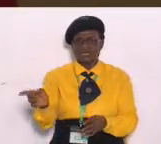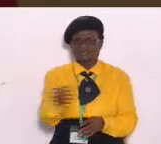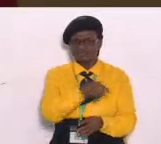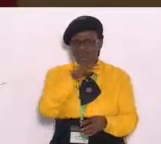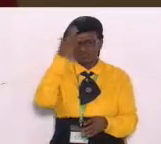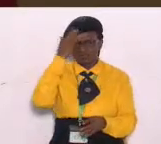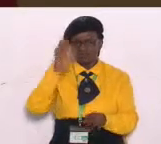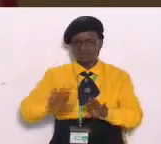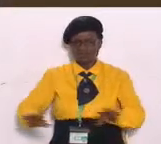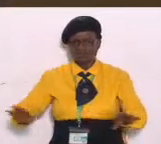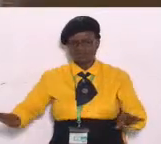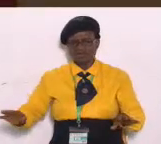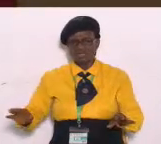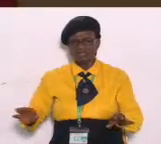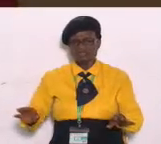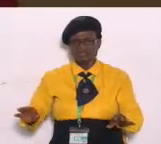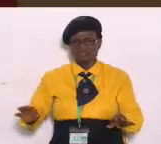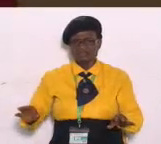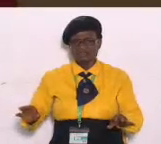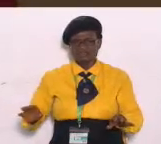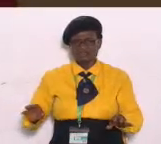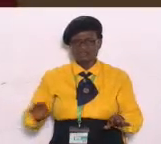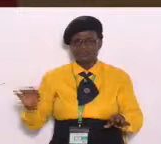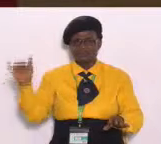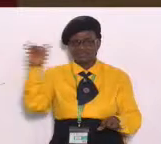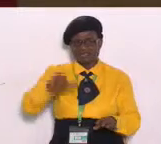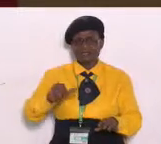matter, they play together.